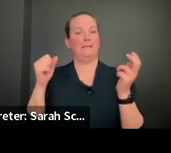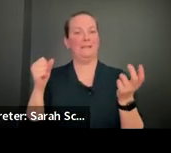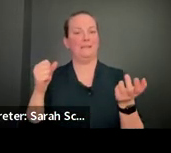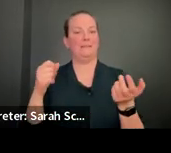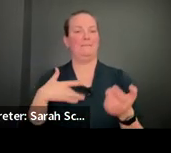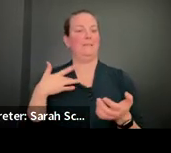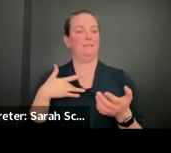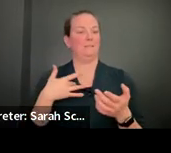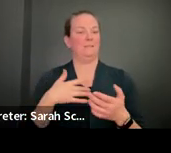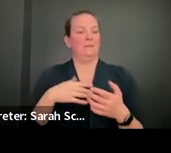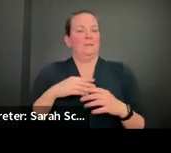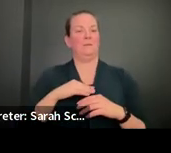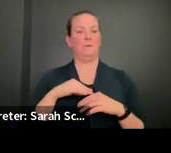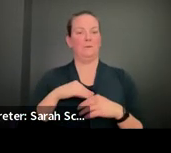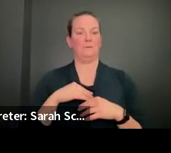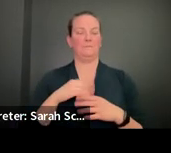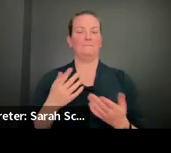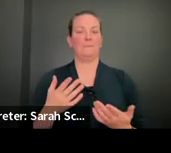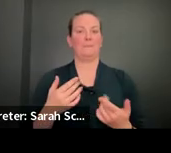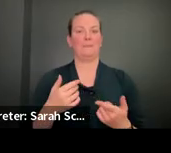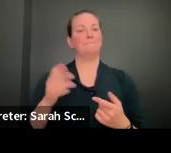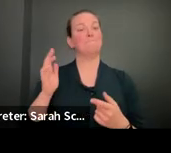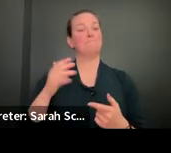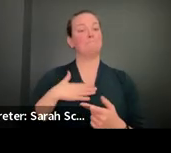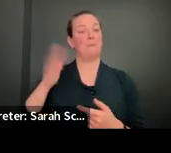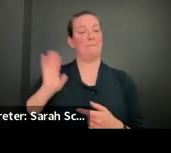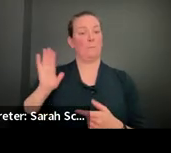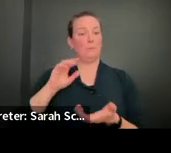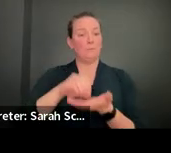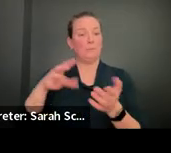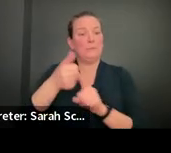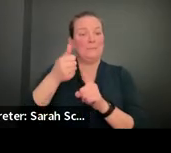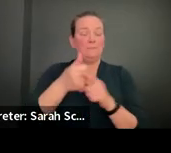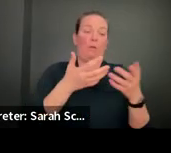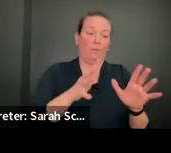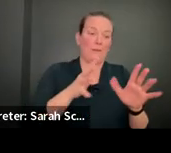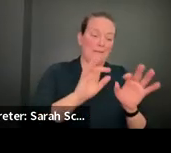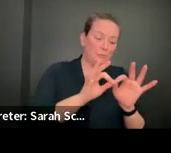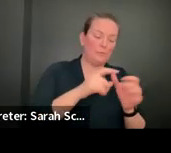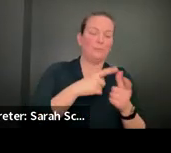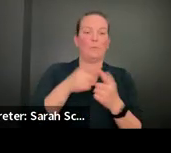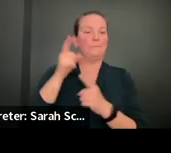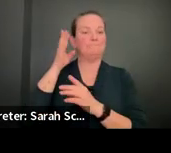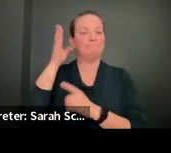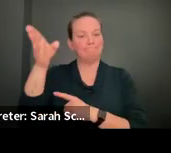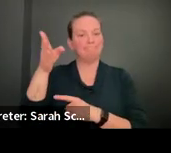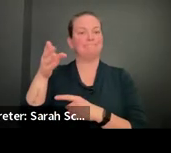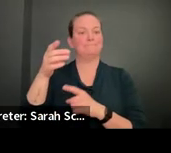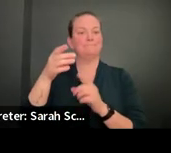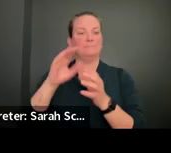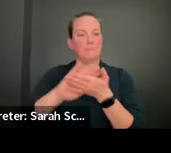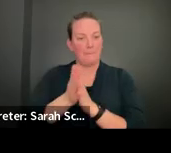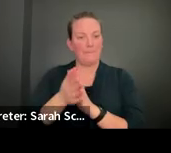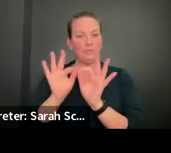many former students who were either already interpreters or wanted to become interpreters telling me